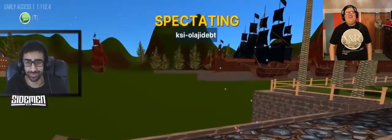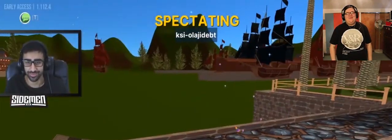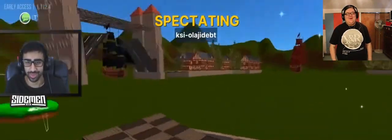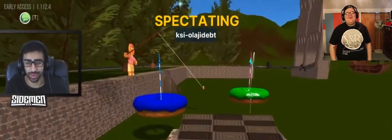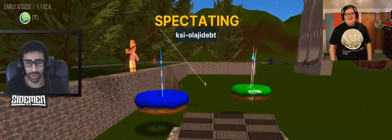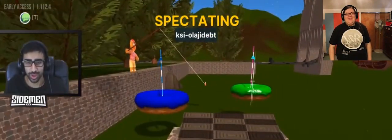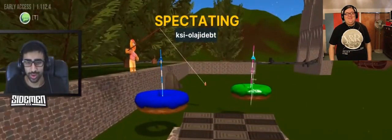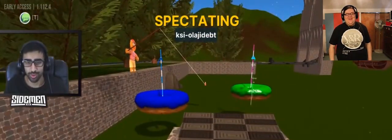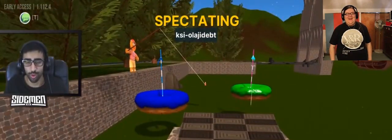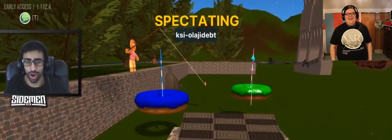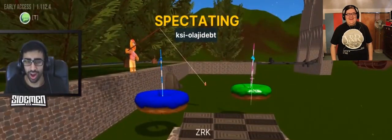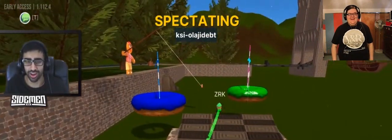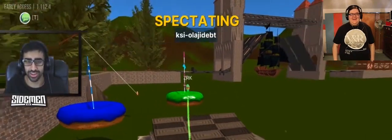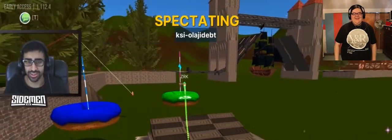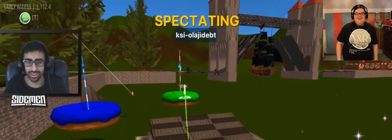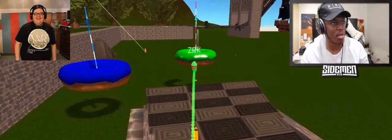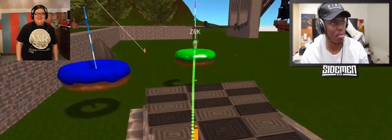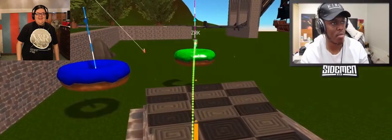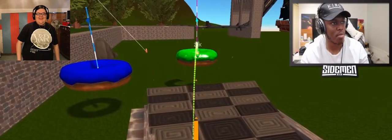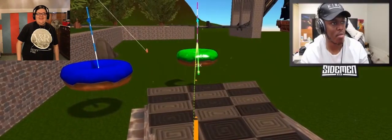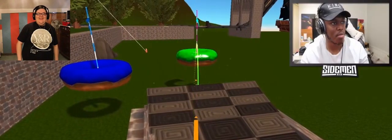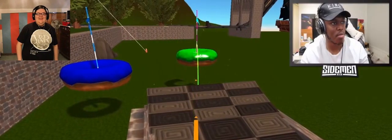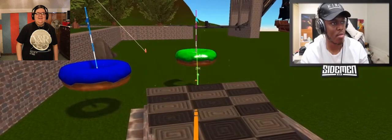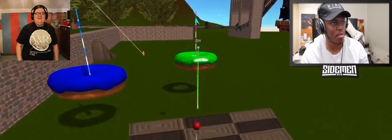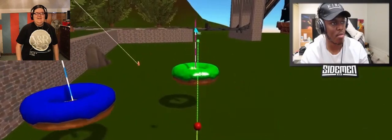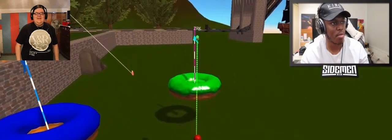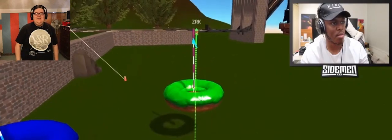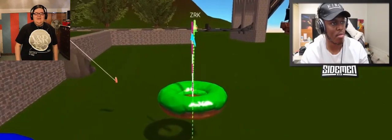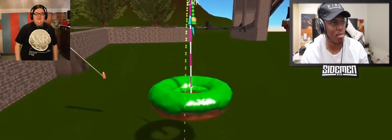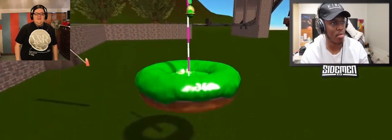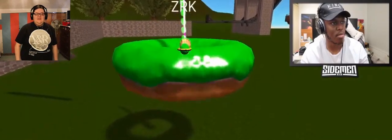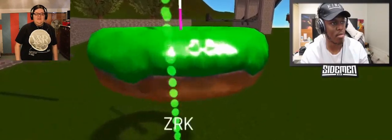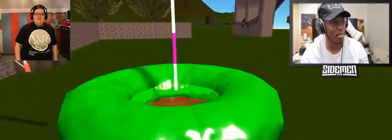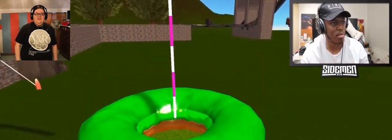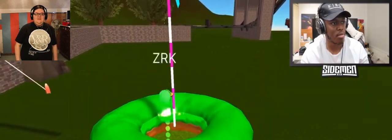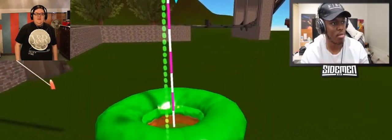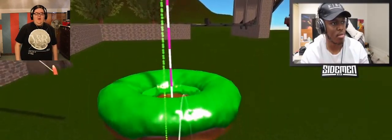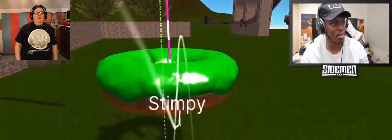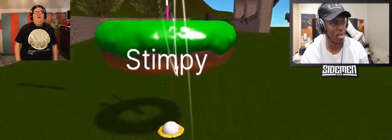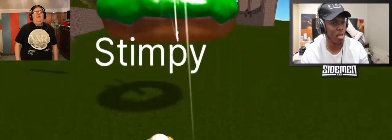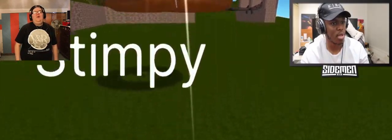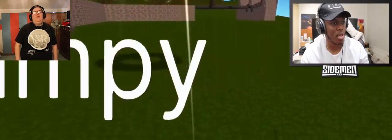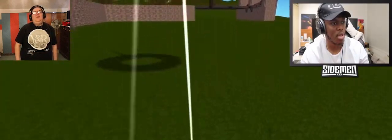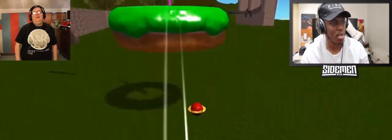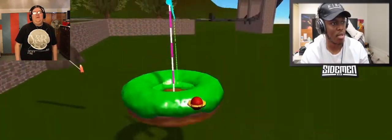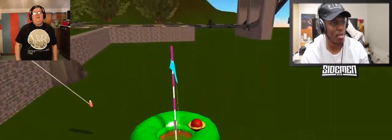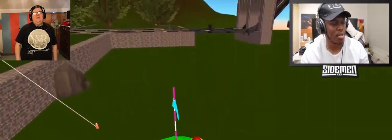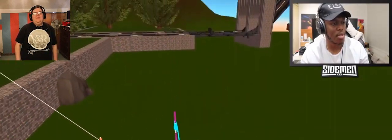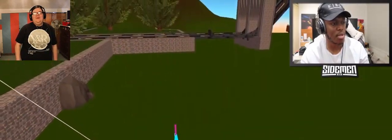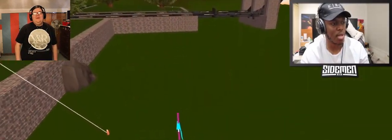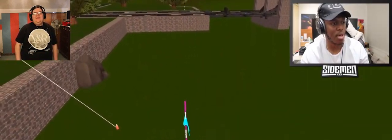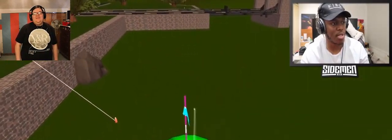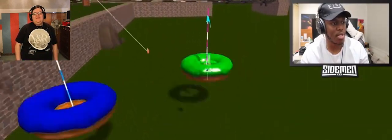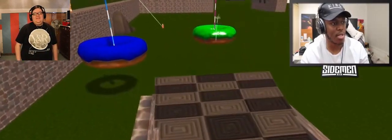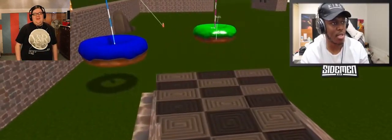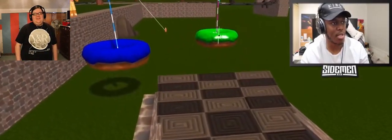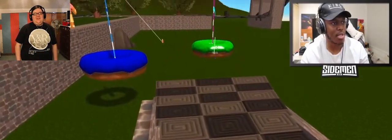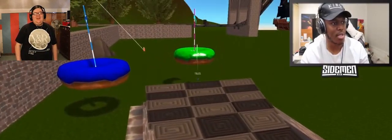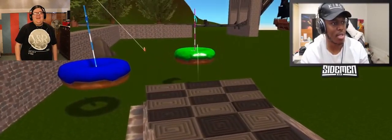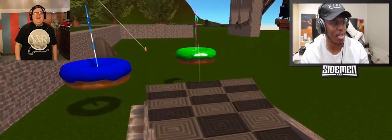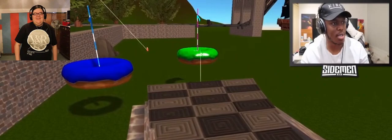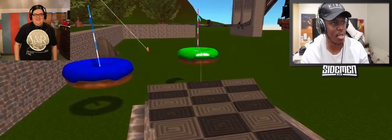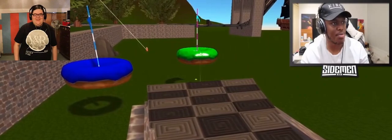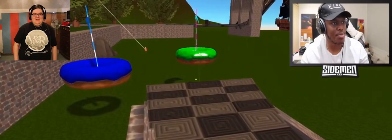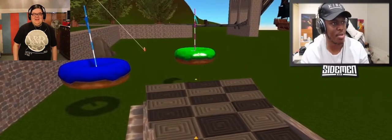Yeah, you're probably right. What? Oh, I'm actually messing up. Wait, what?